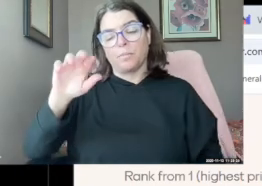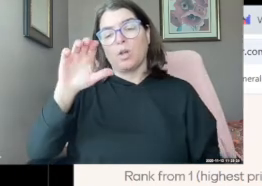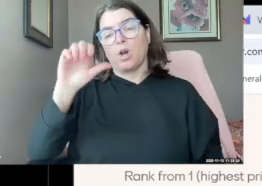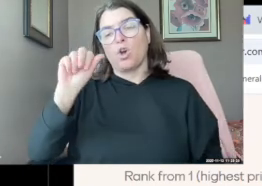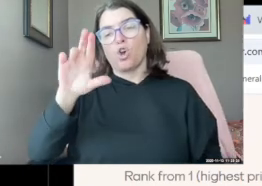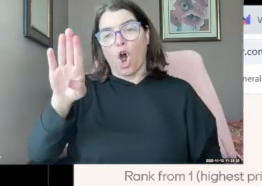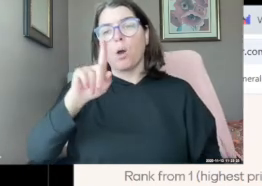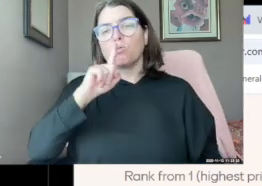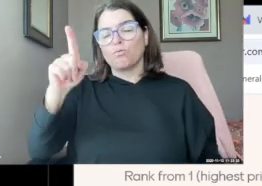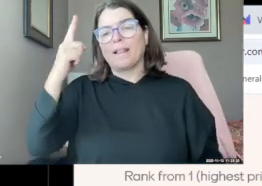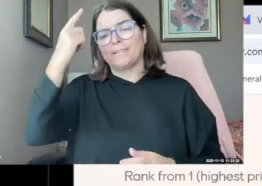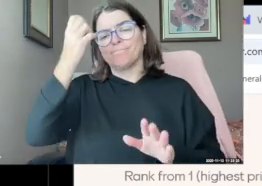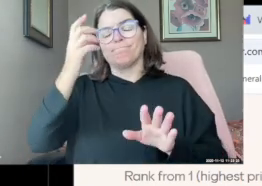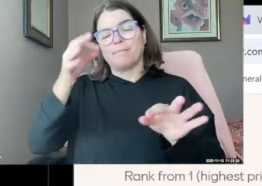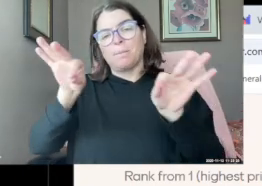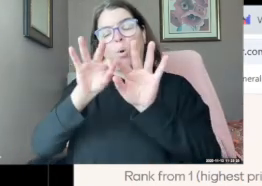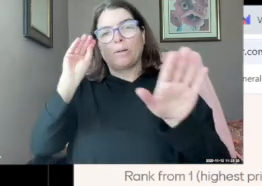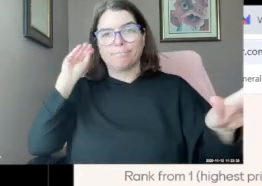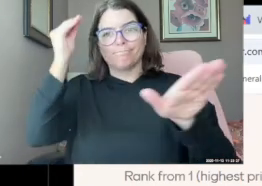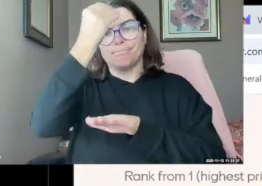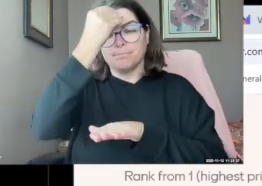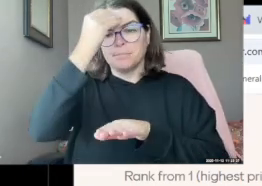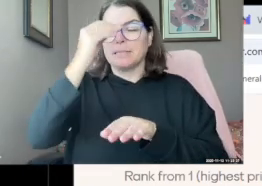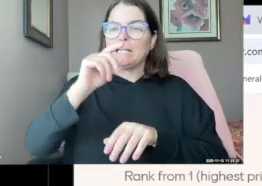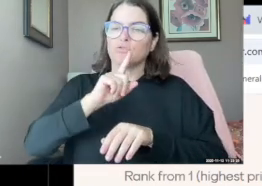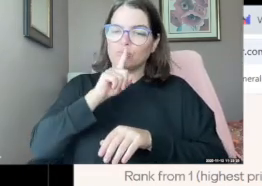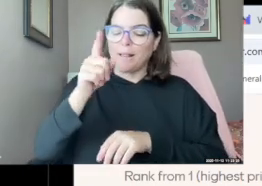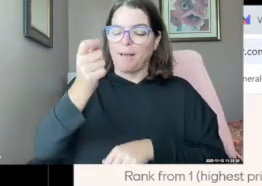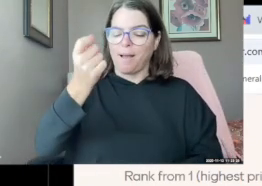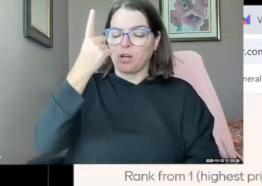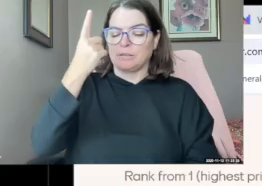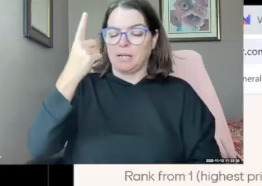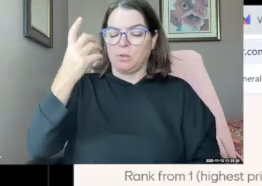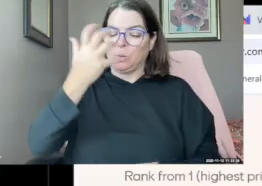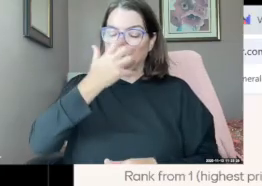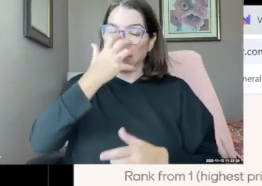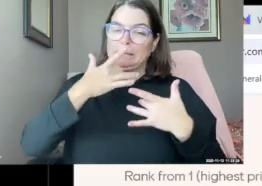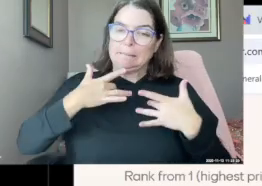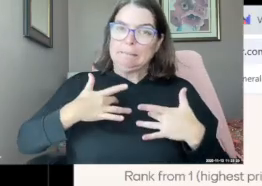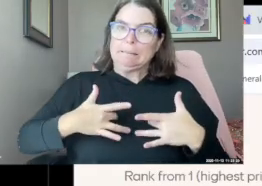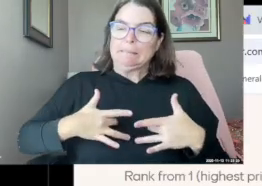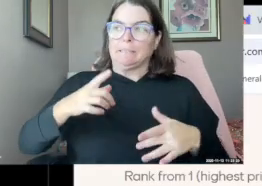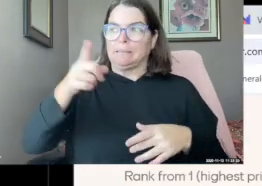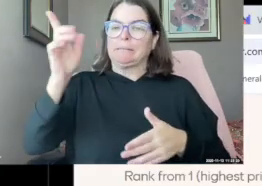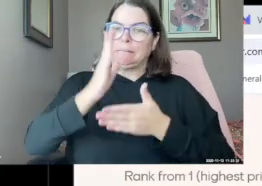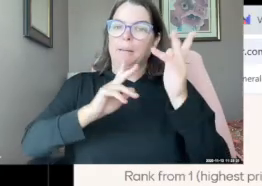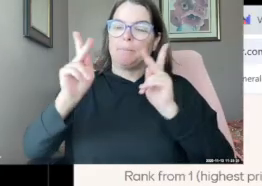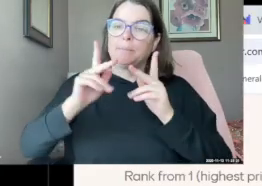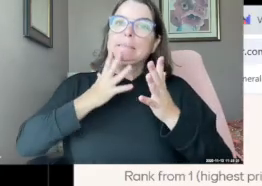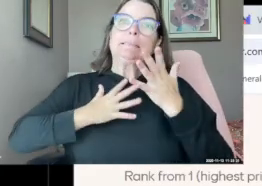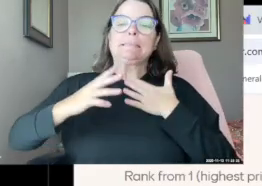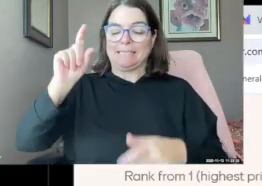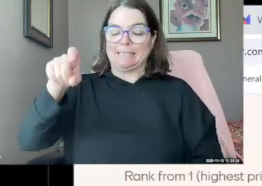employment. And I hope that moving forward, CARB really does keep that in the forefront of their mind and